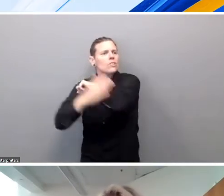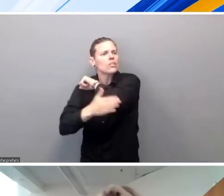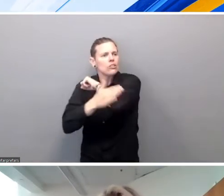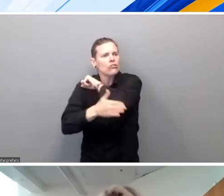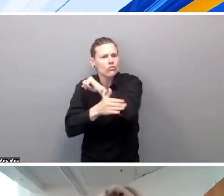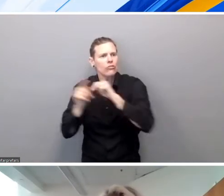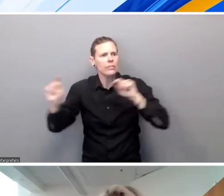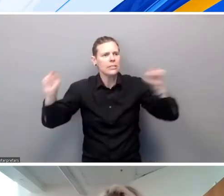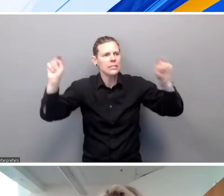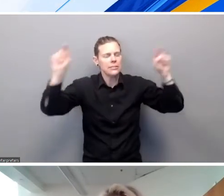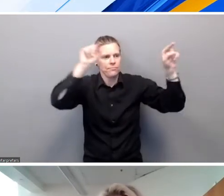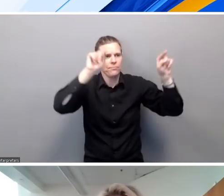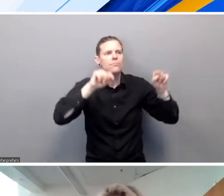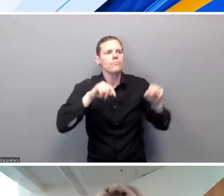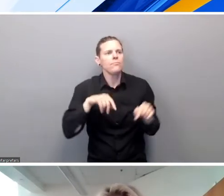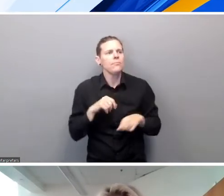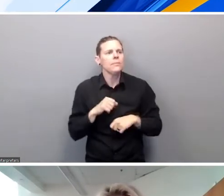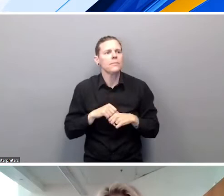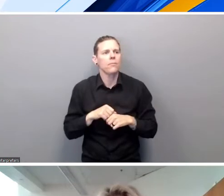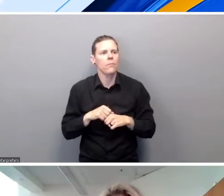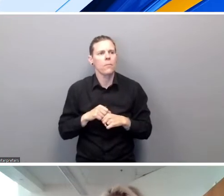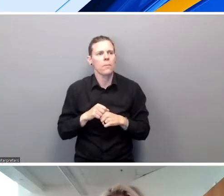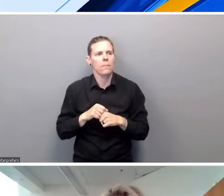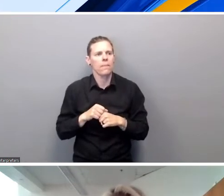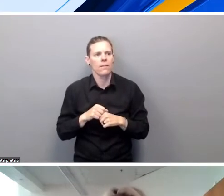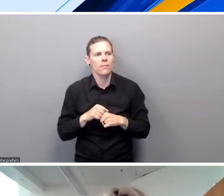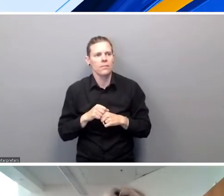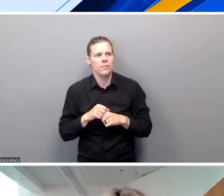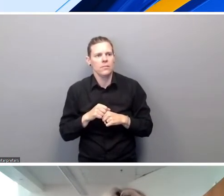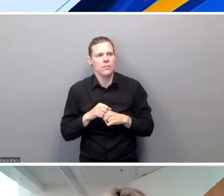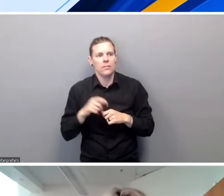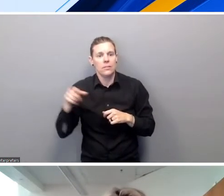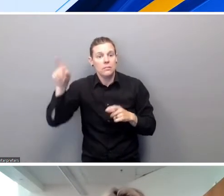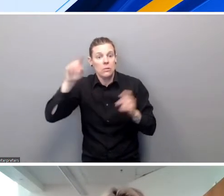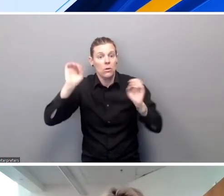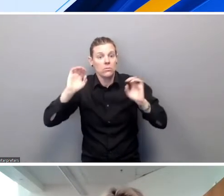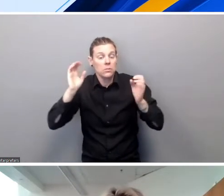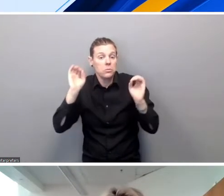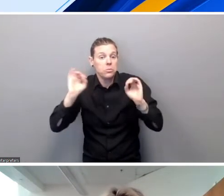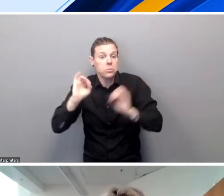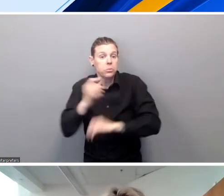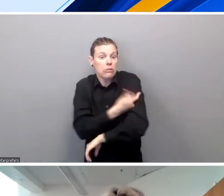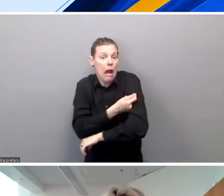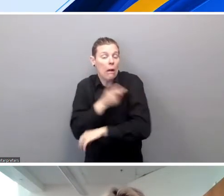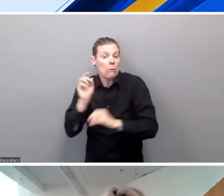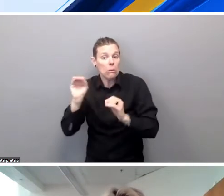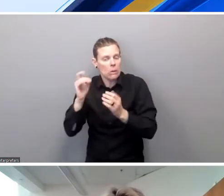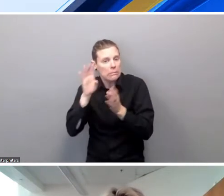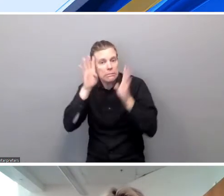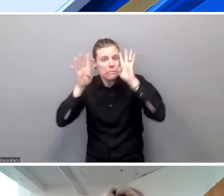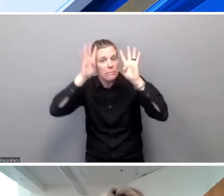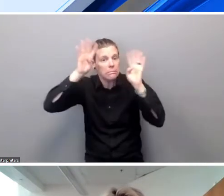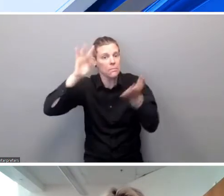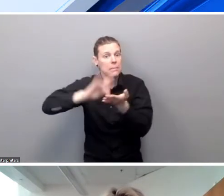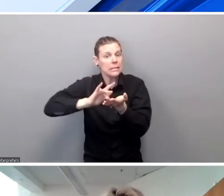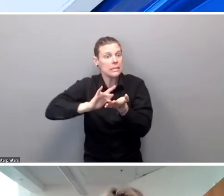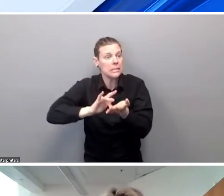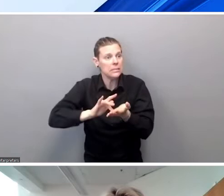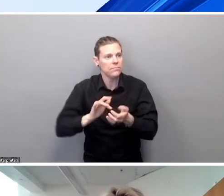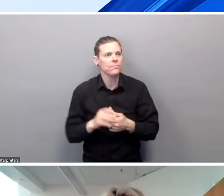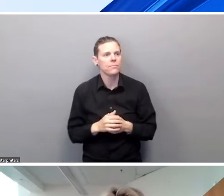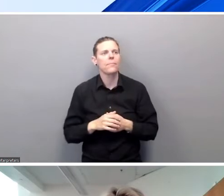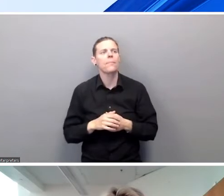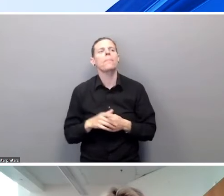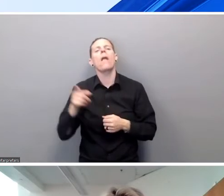have even received a single dose. Yeah, well, okay, that's helpful. Thank you. I think there's